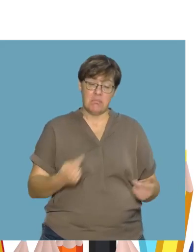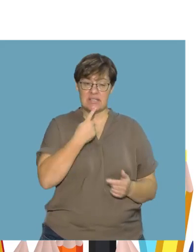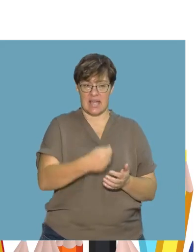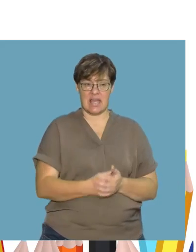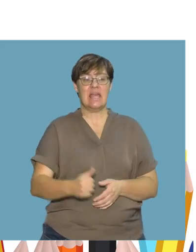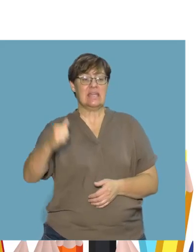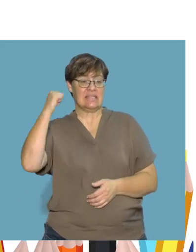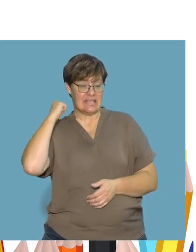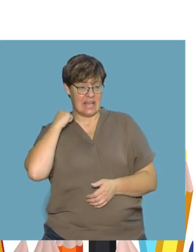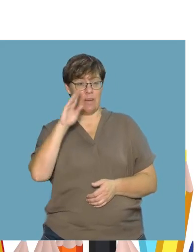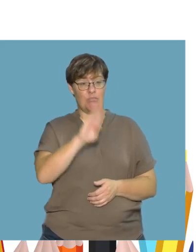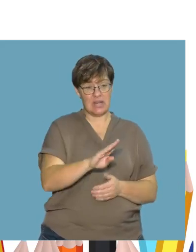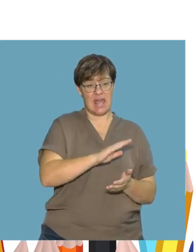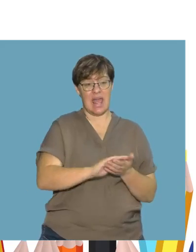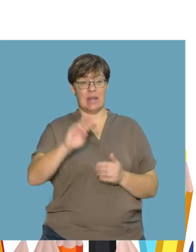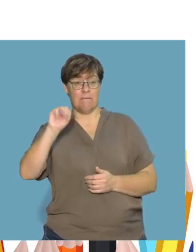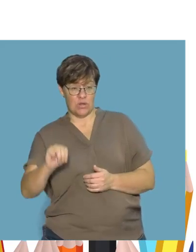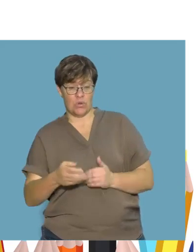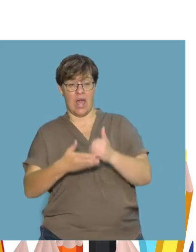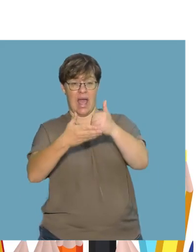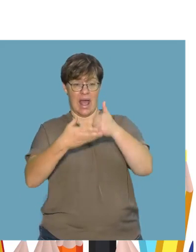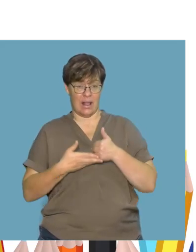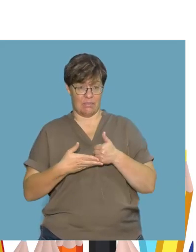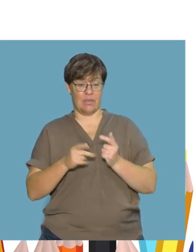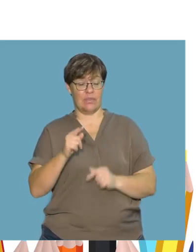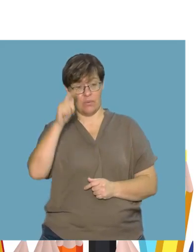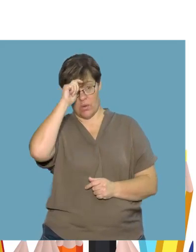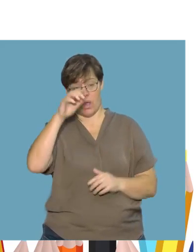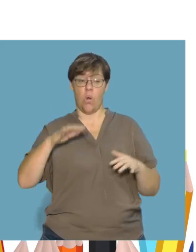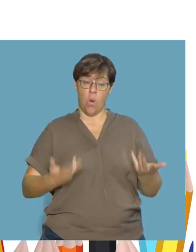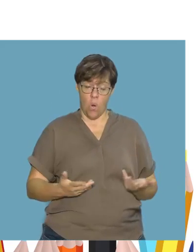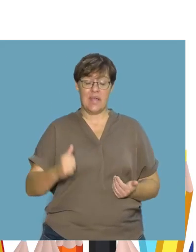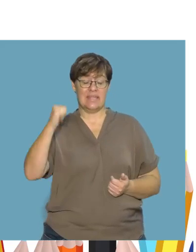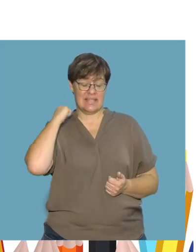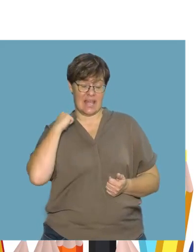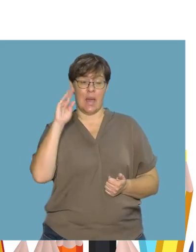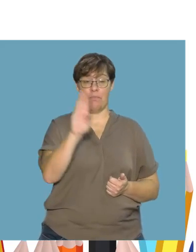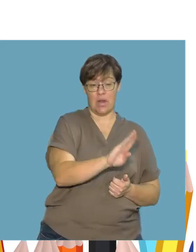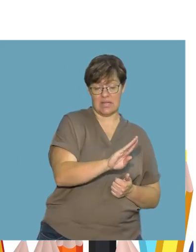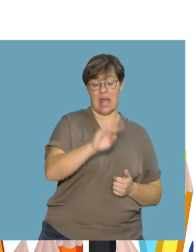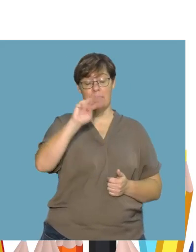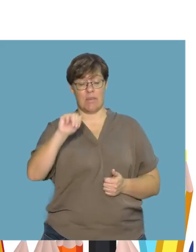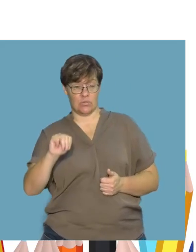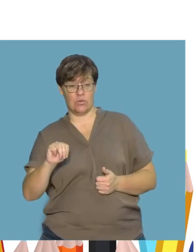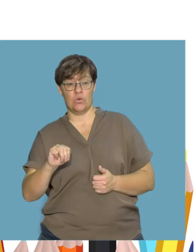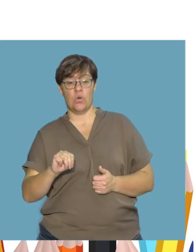Mandu helped the boy? Or do I say, yesterday Brenda and Mandu helped the